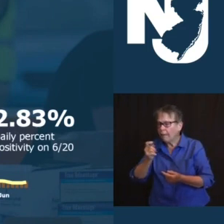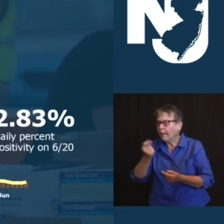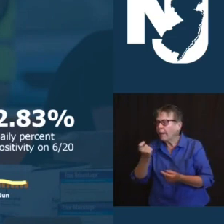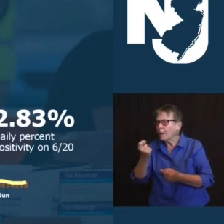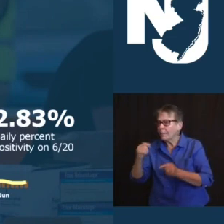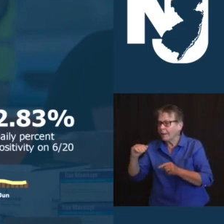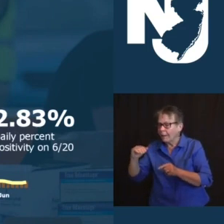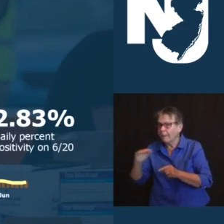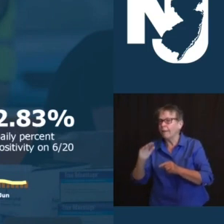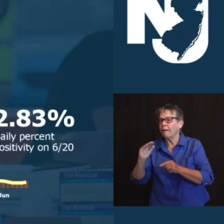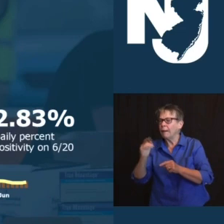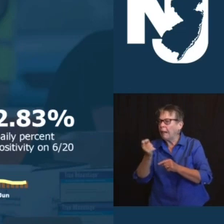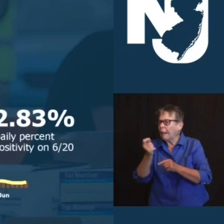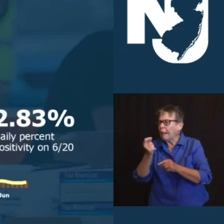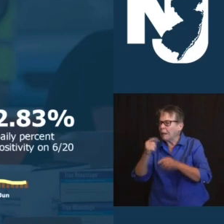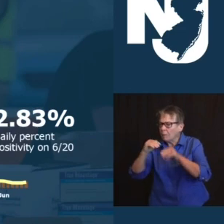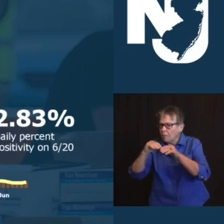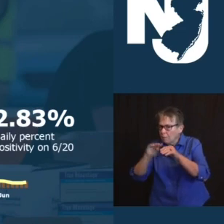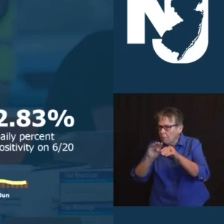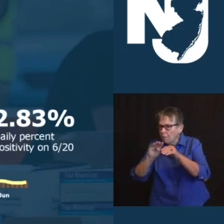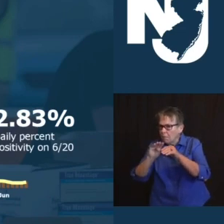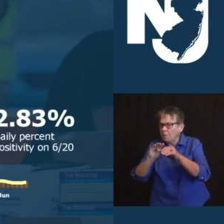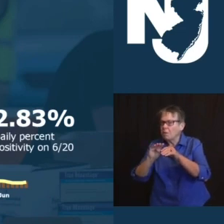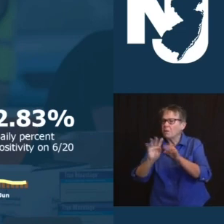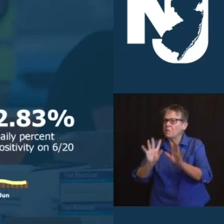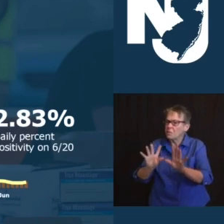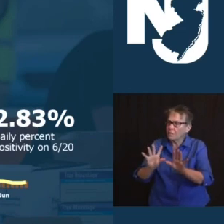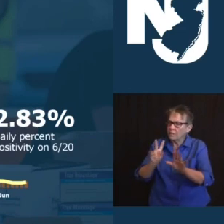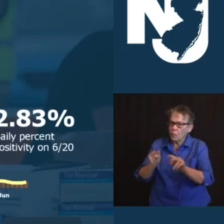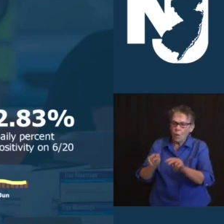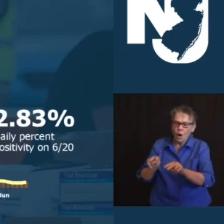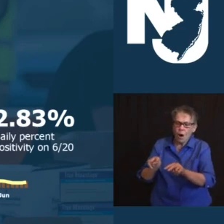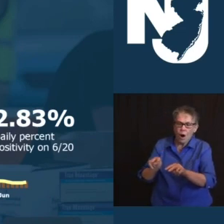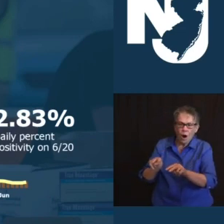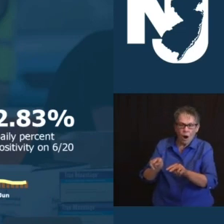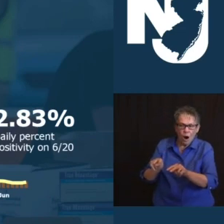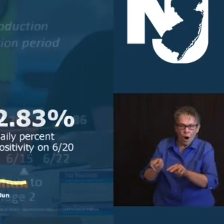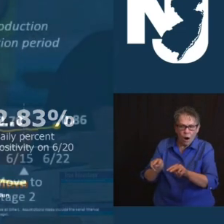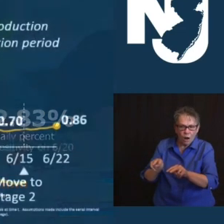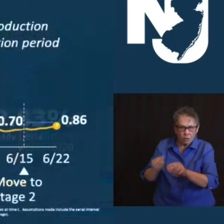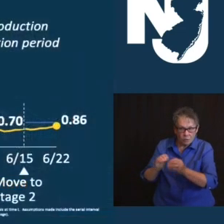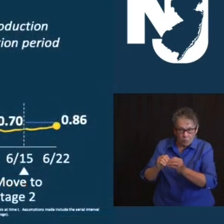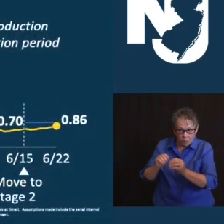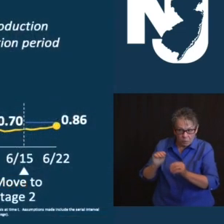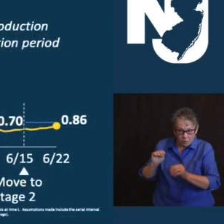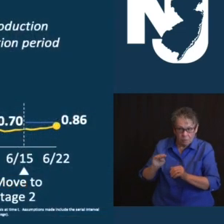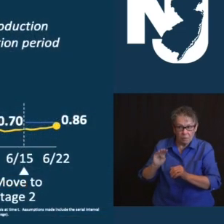team and myself and others watch very carefully. Rate of transmission was